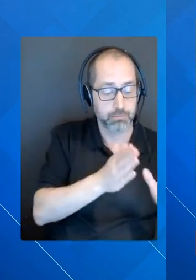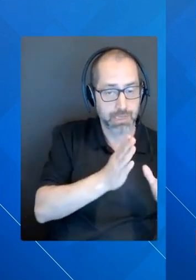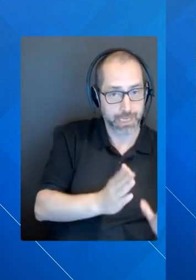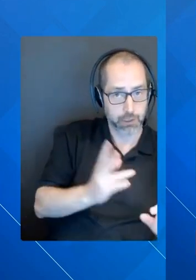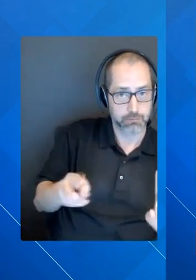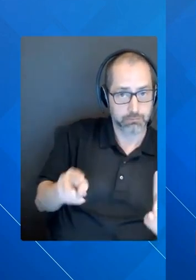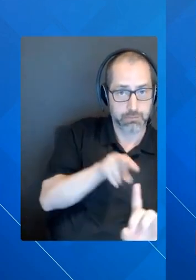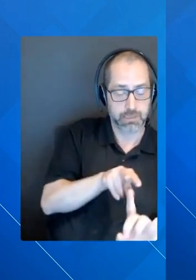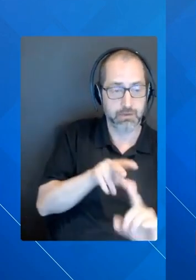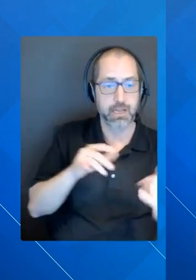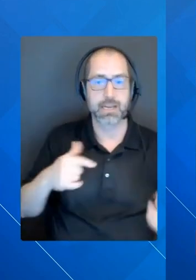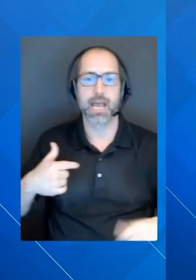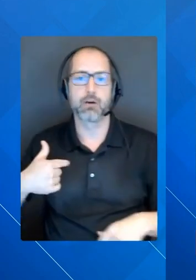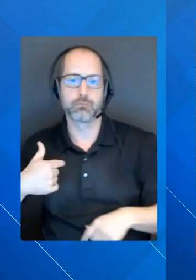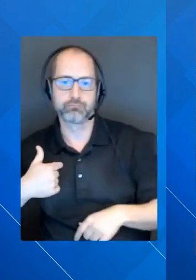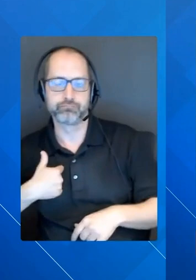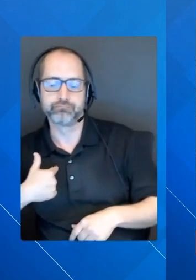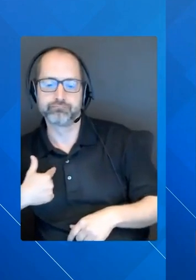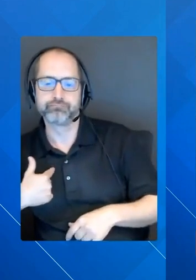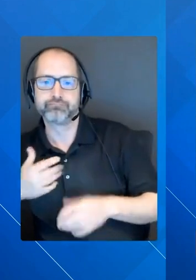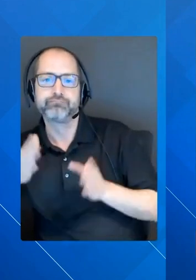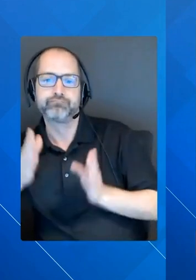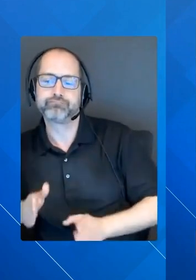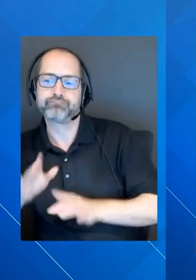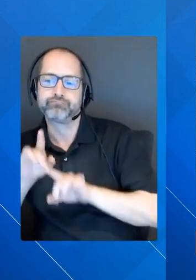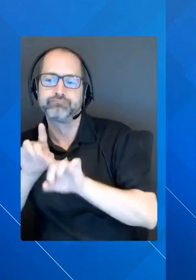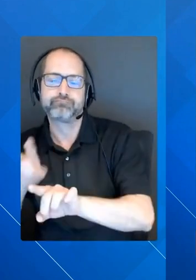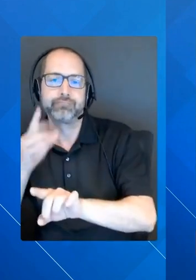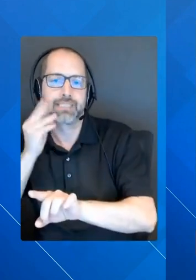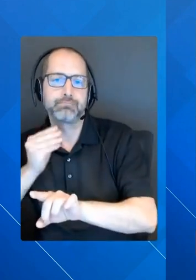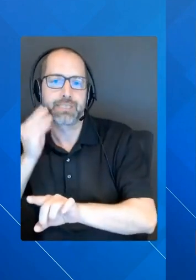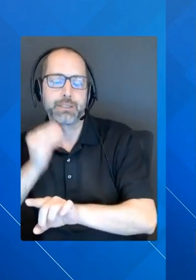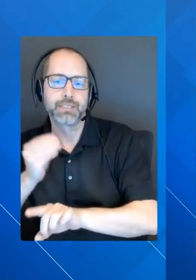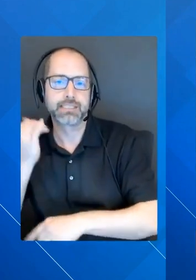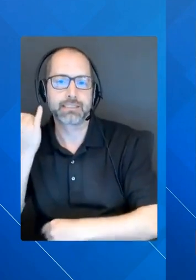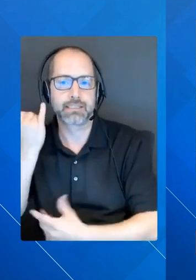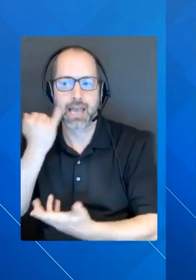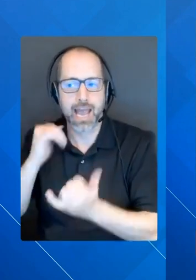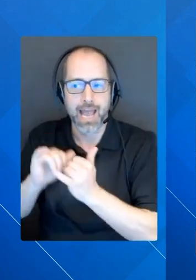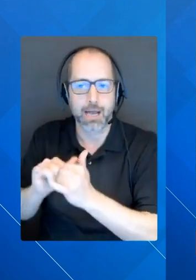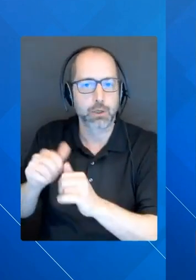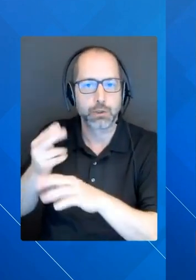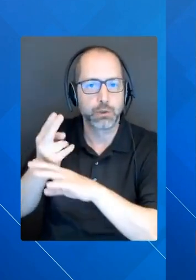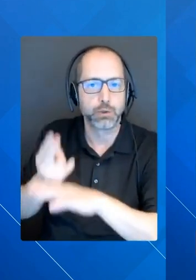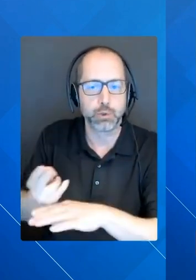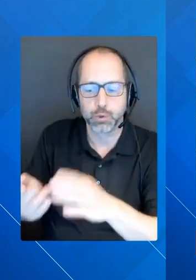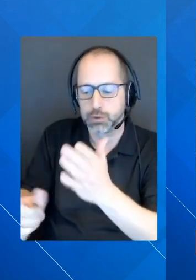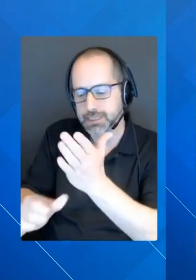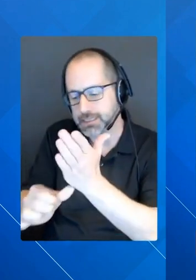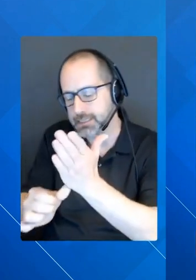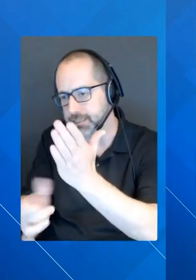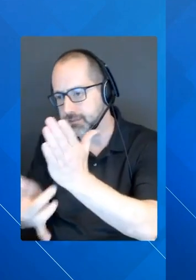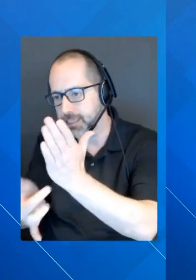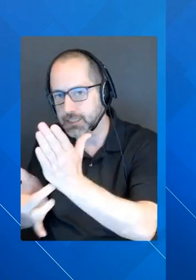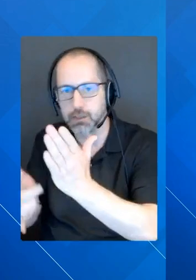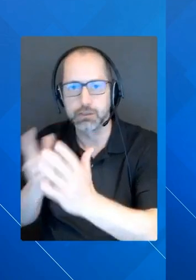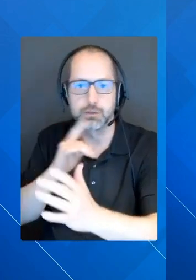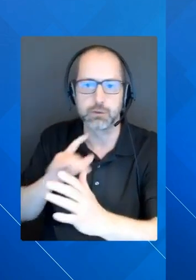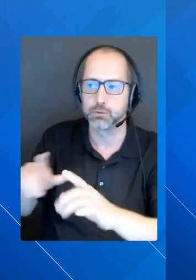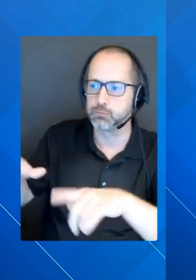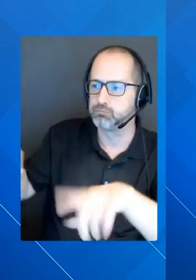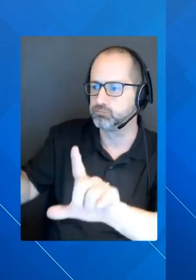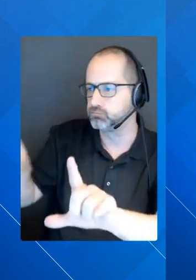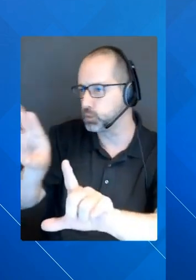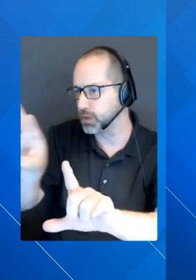the attendee experience, showcasing a few of the ways that someone can use assistive technology to navigate around and interact with your event